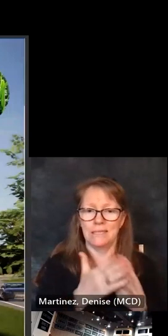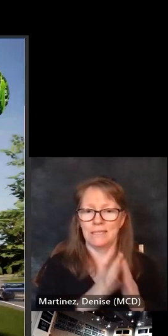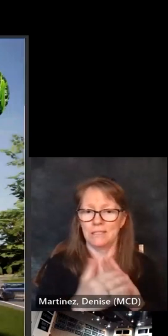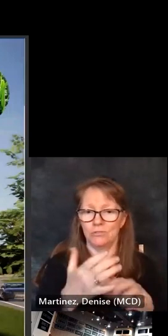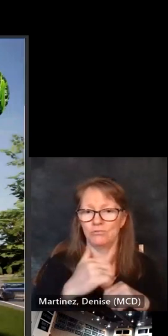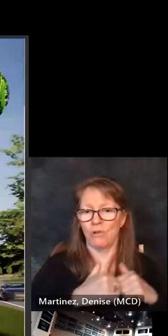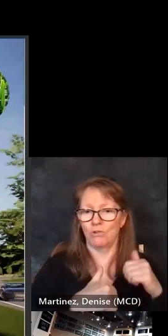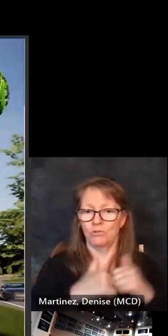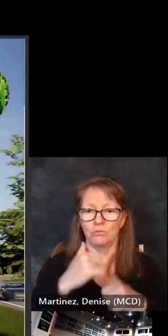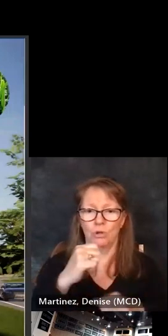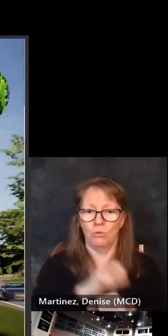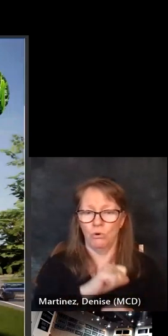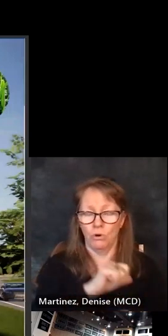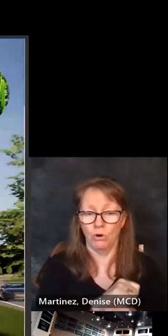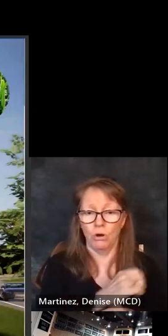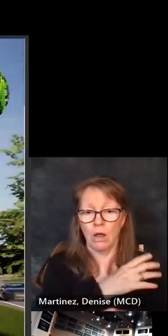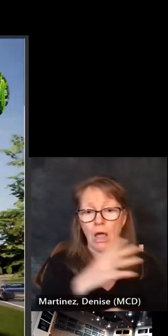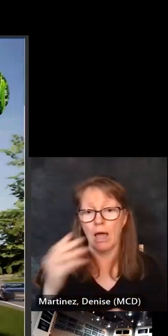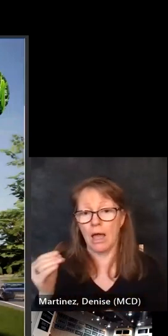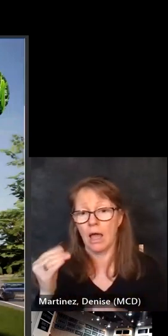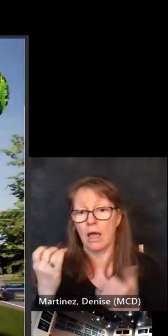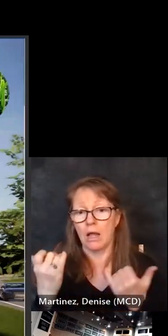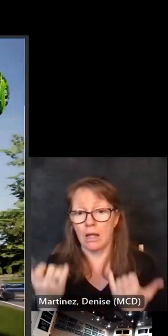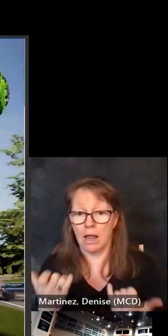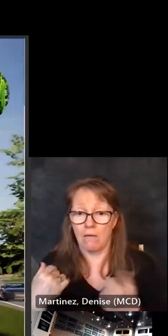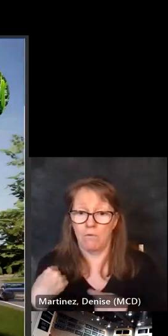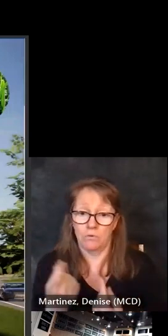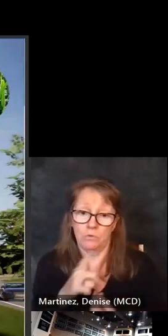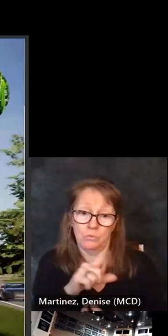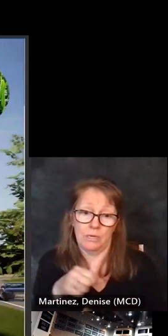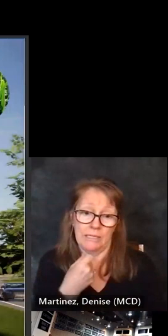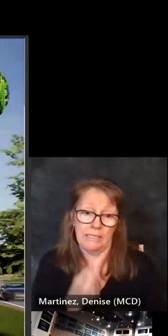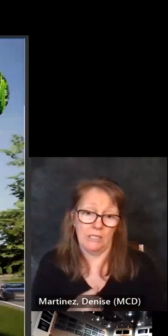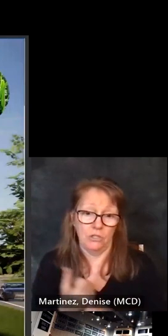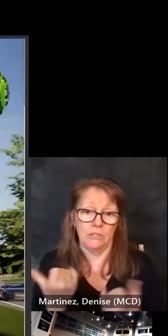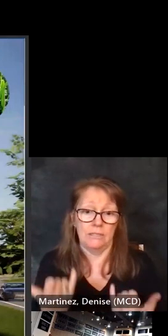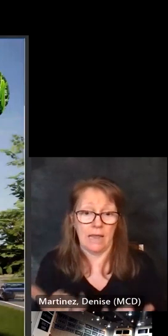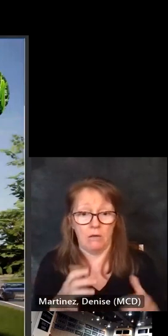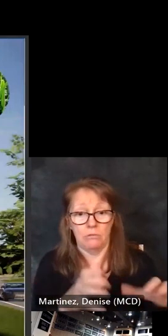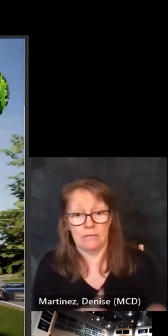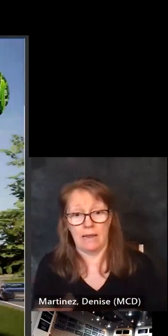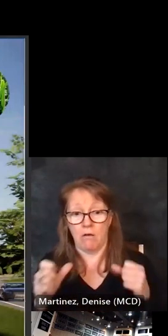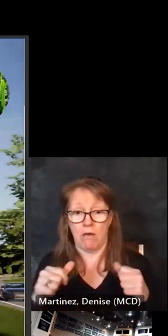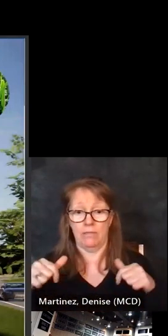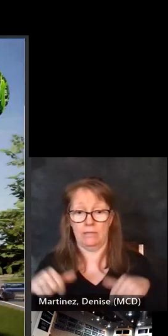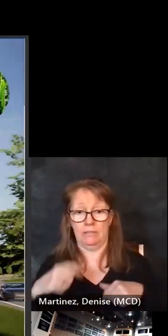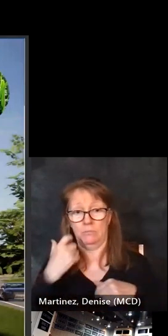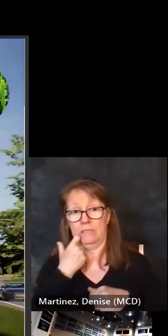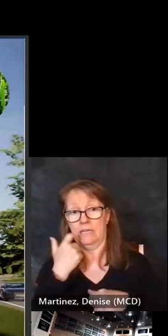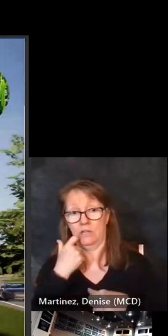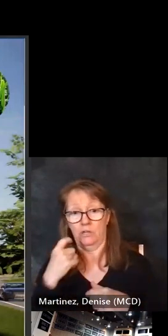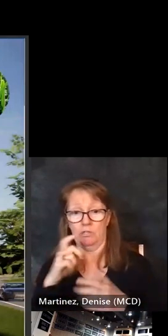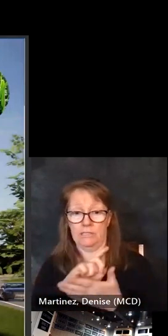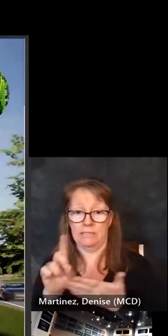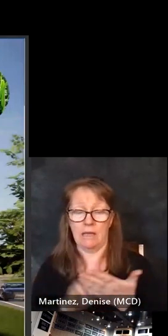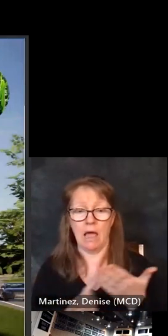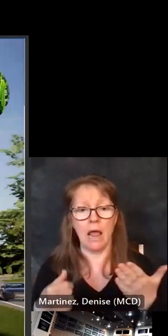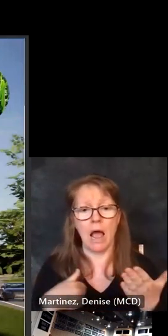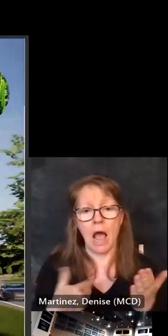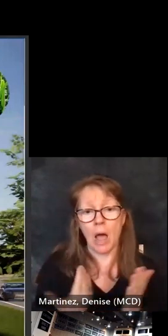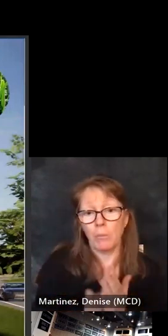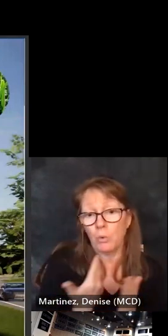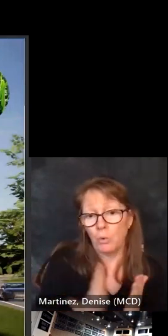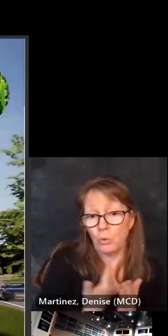years, and in particular over the last couple of years on this particular design. I am somewhat new to the last couple